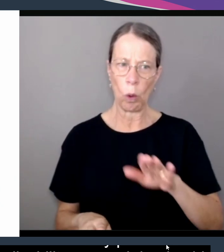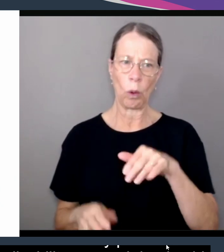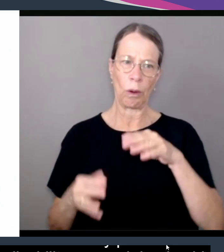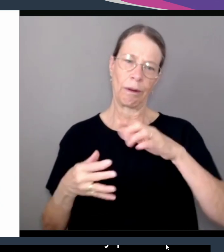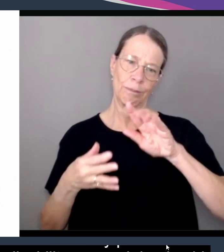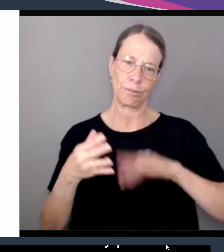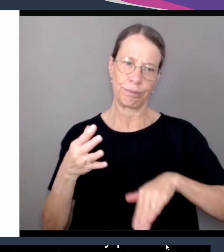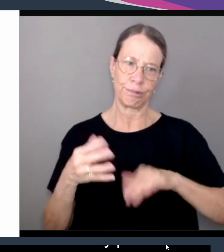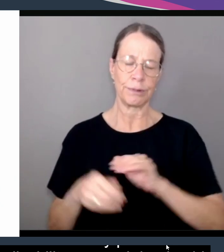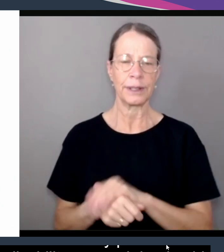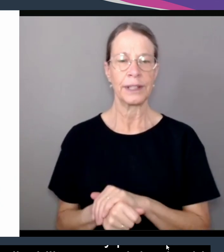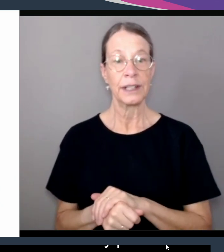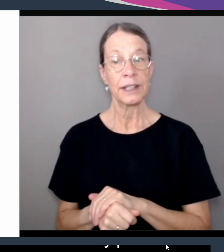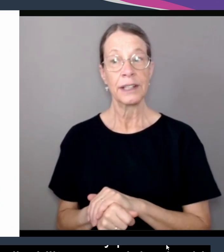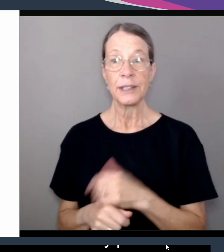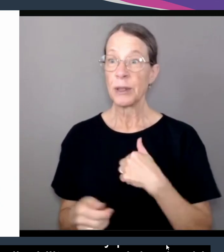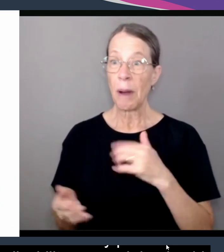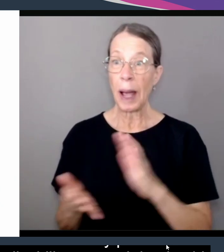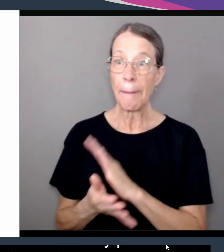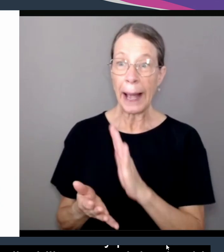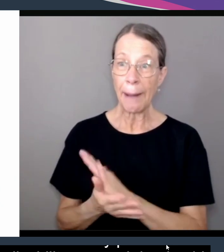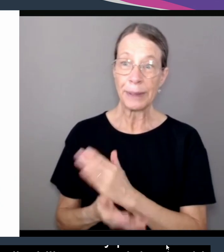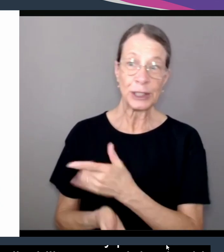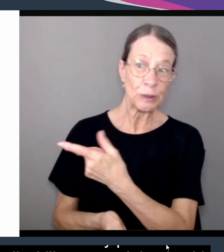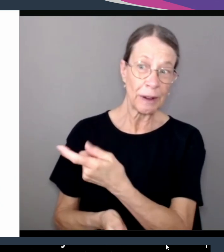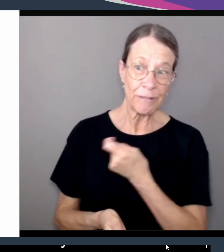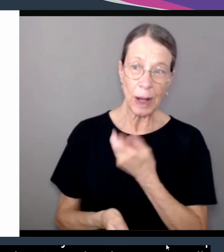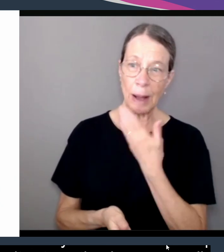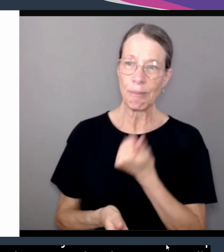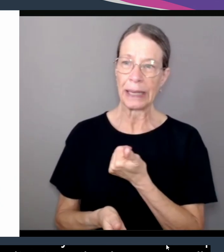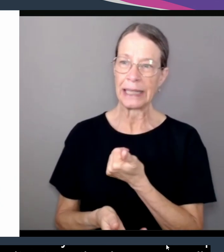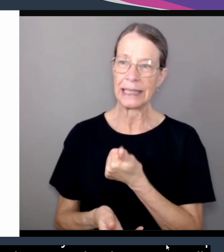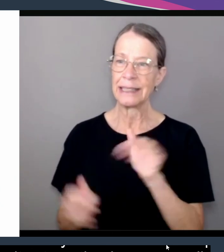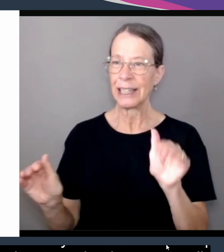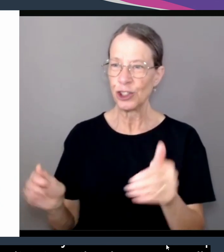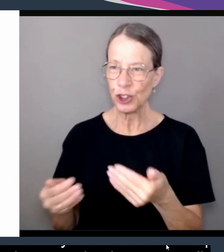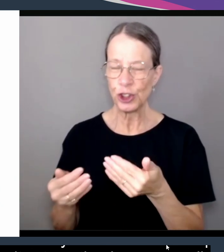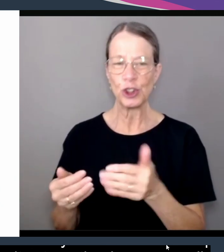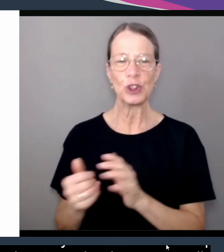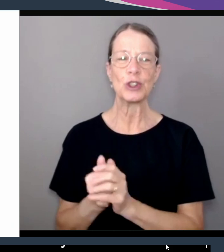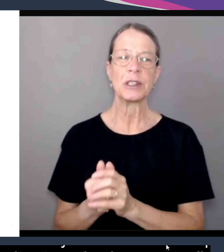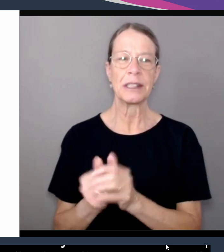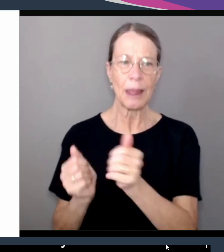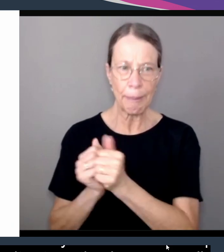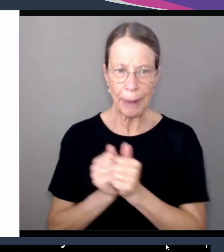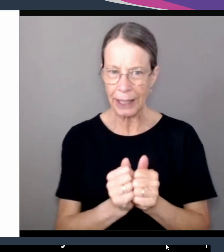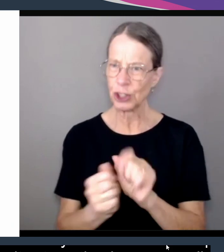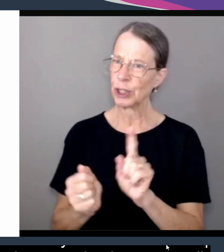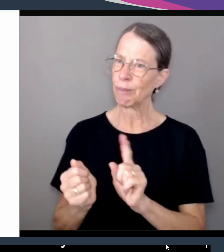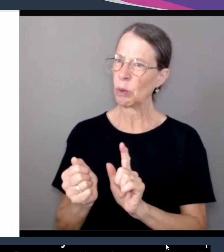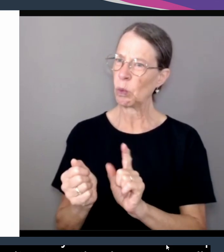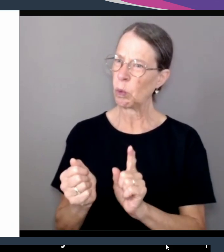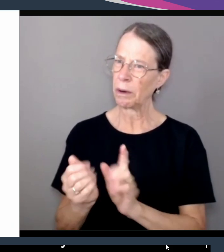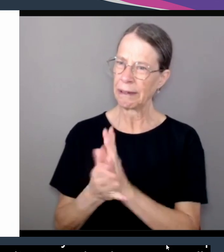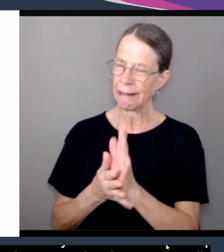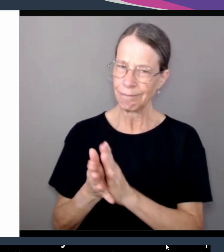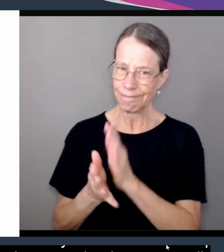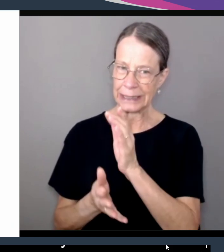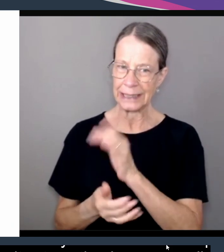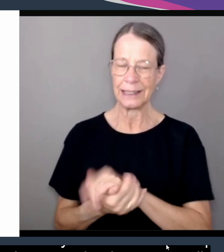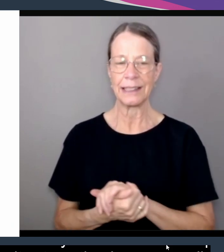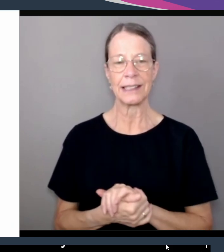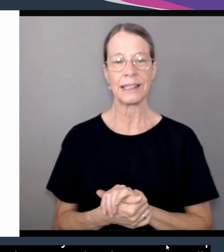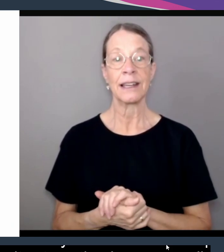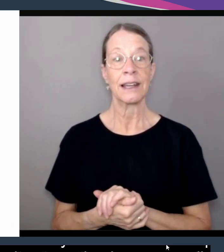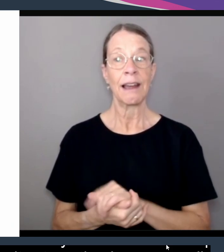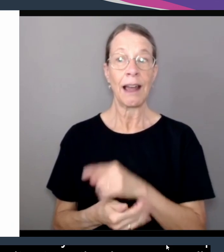invite Kelsey to briefly introduce the partnership and what this resource enables. And Kelsey has played an important role in the